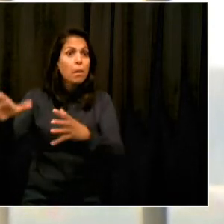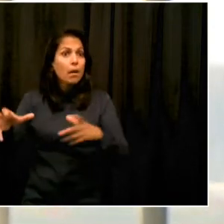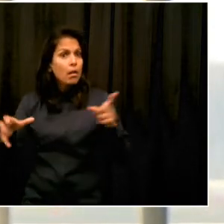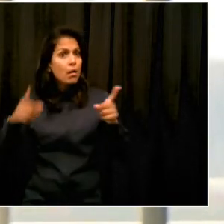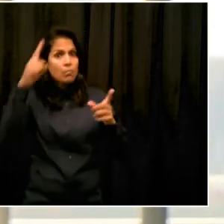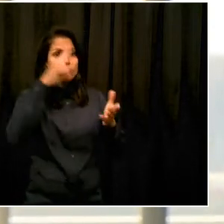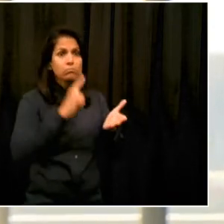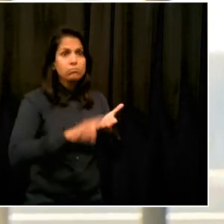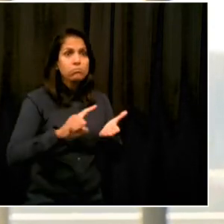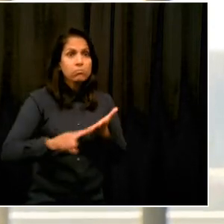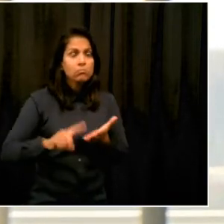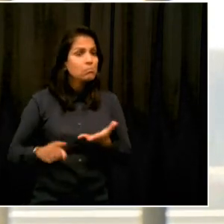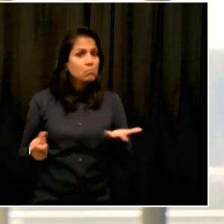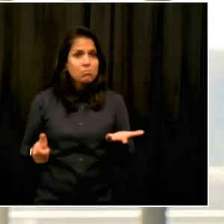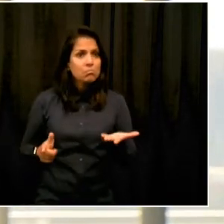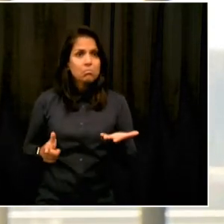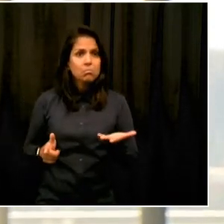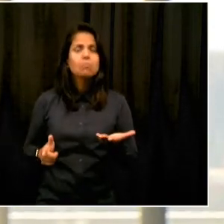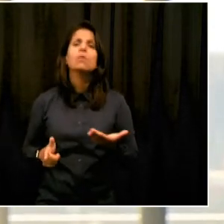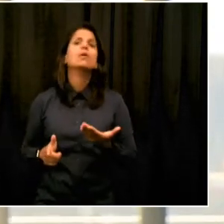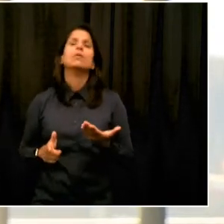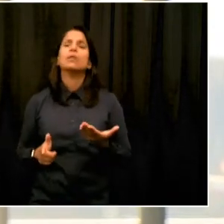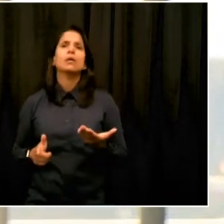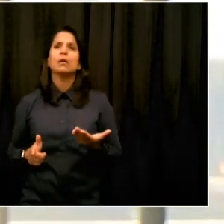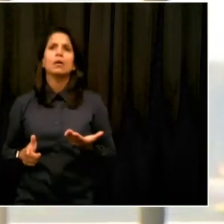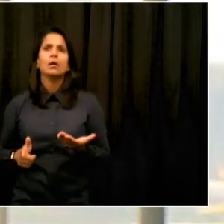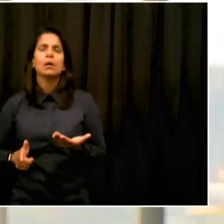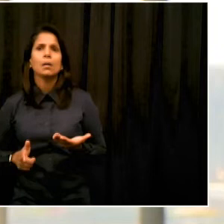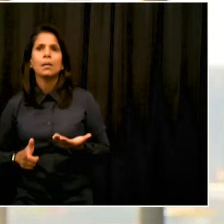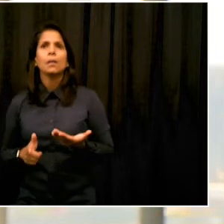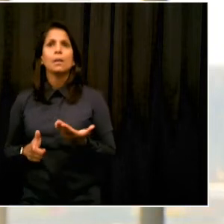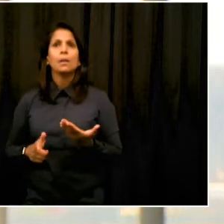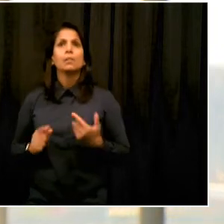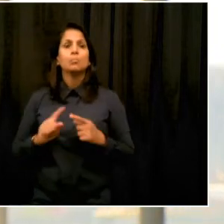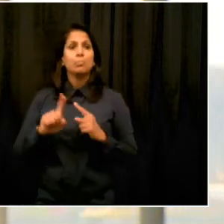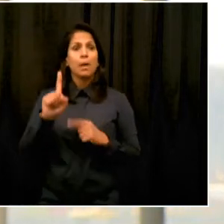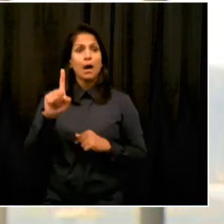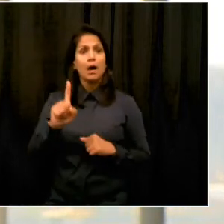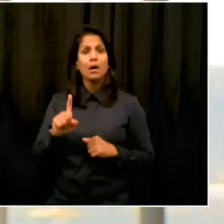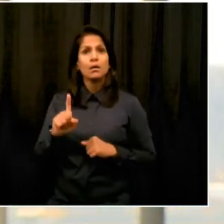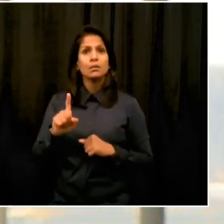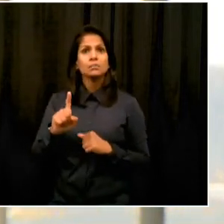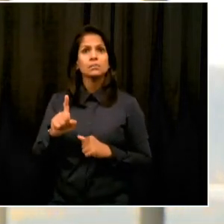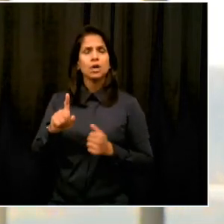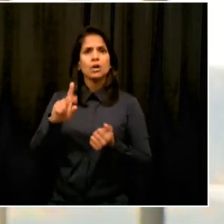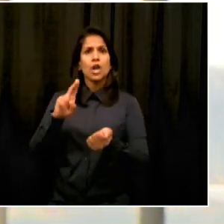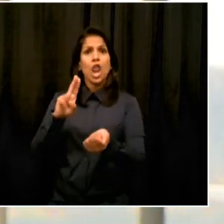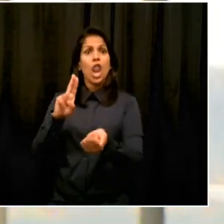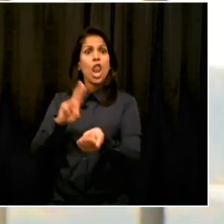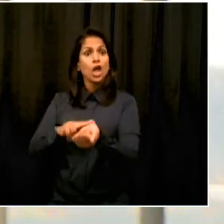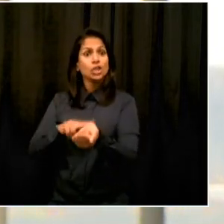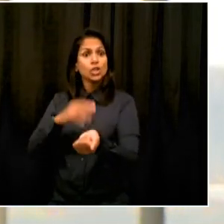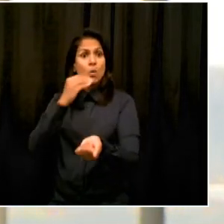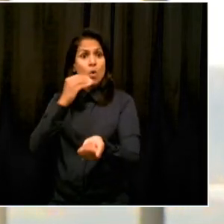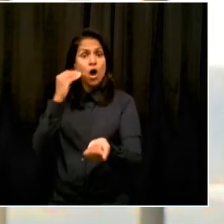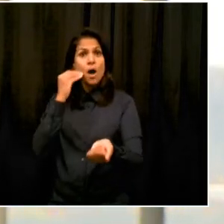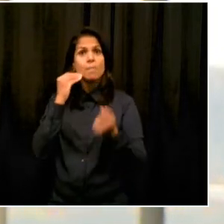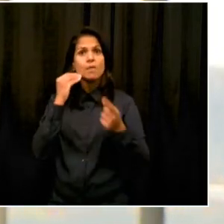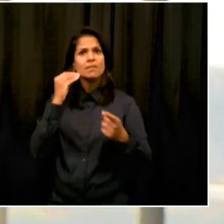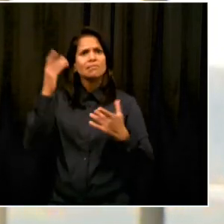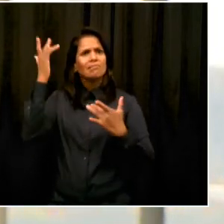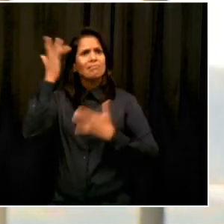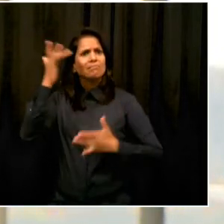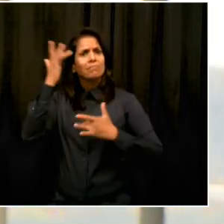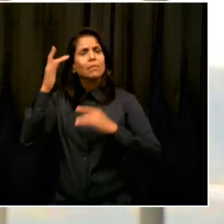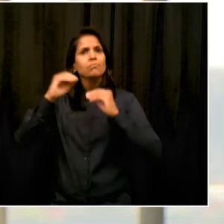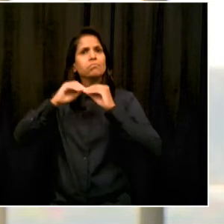know the risk of transmission is so much higher, we have an abundance of caution approach with respect